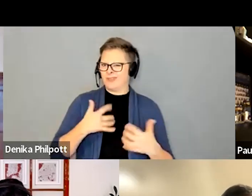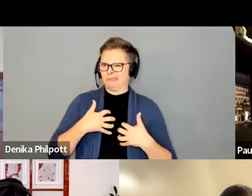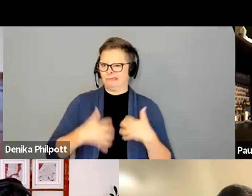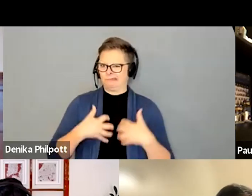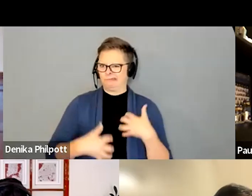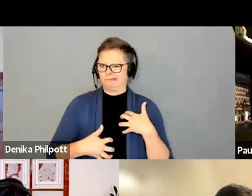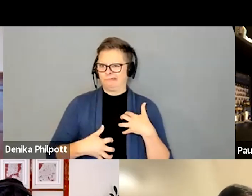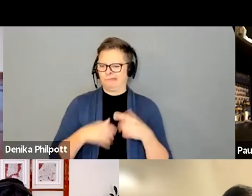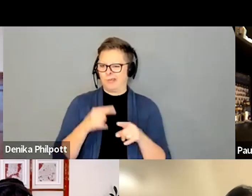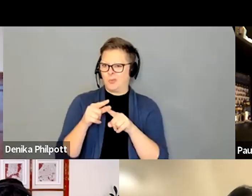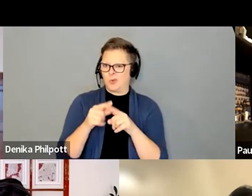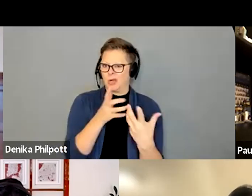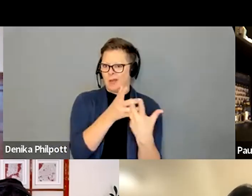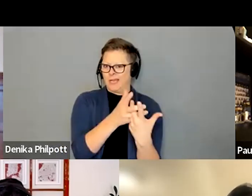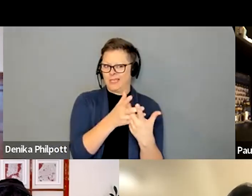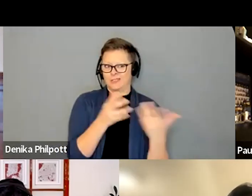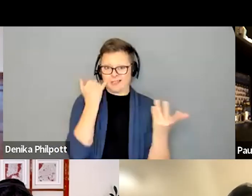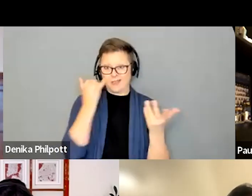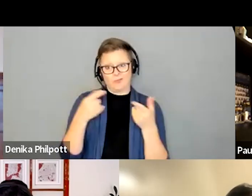and anybody who's heard me talk about